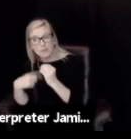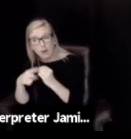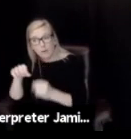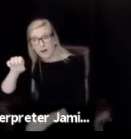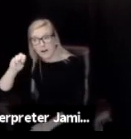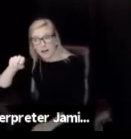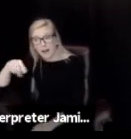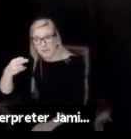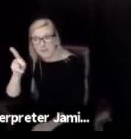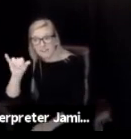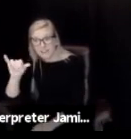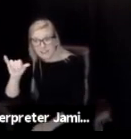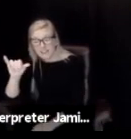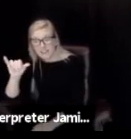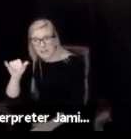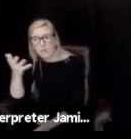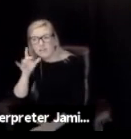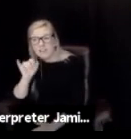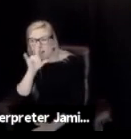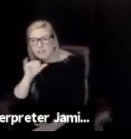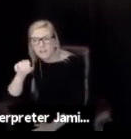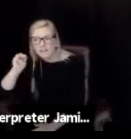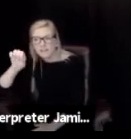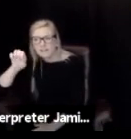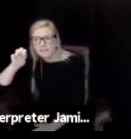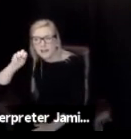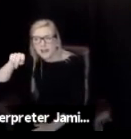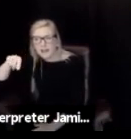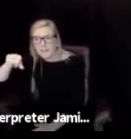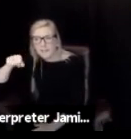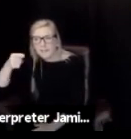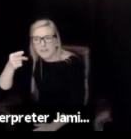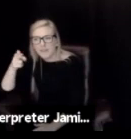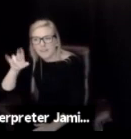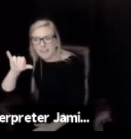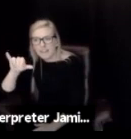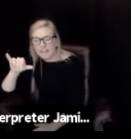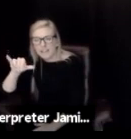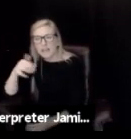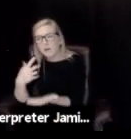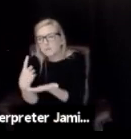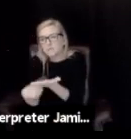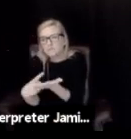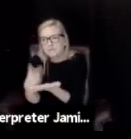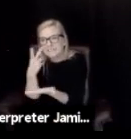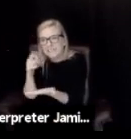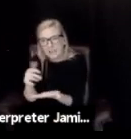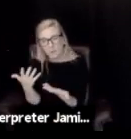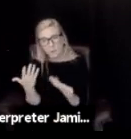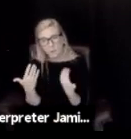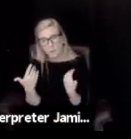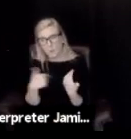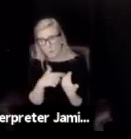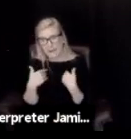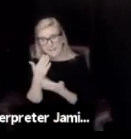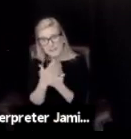like? What would that look like? Let's put it in the chat. Let's flush through some of this. We have a little bit of time to